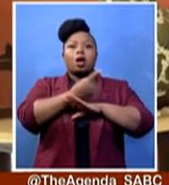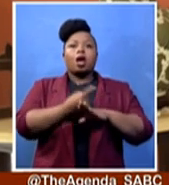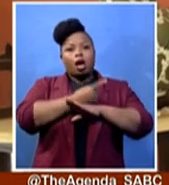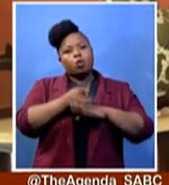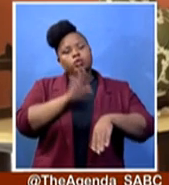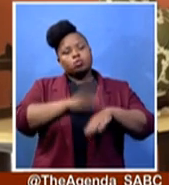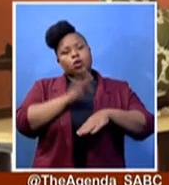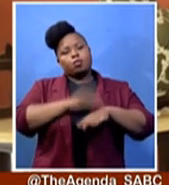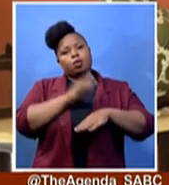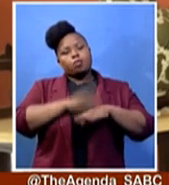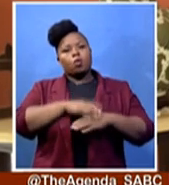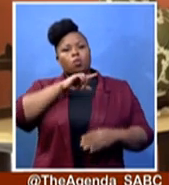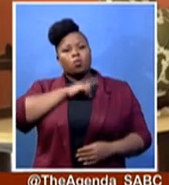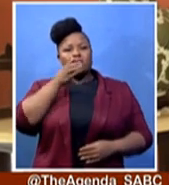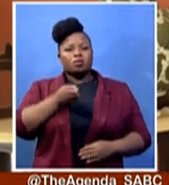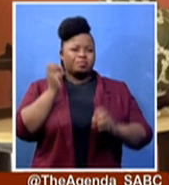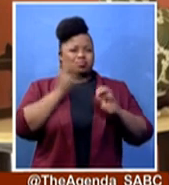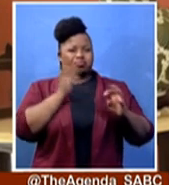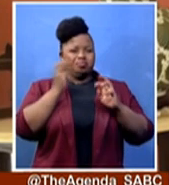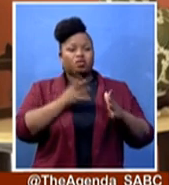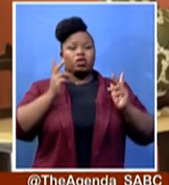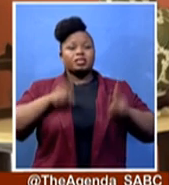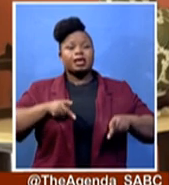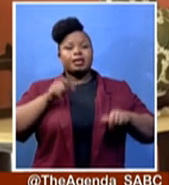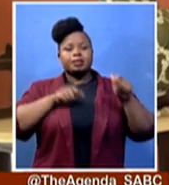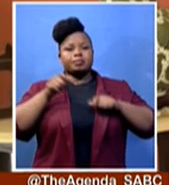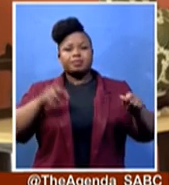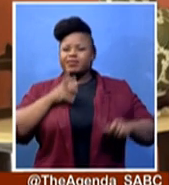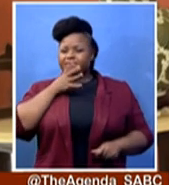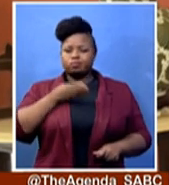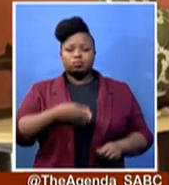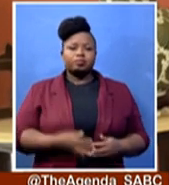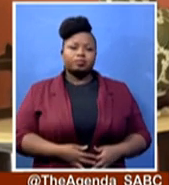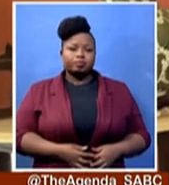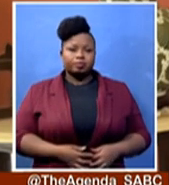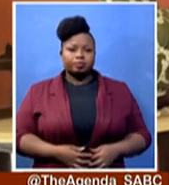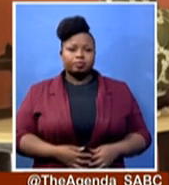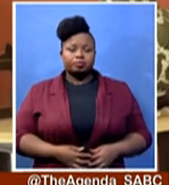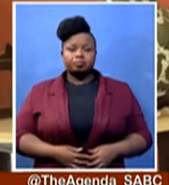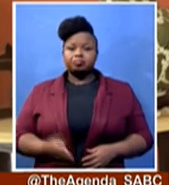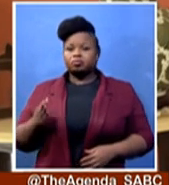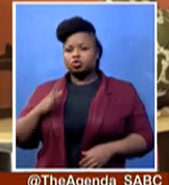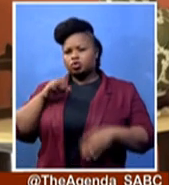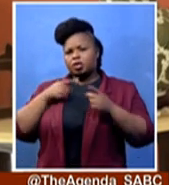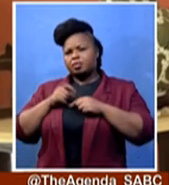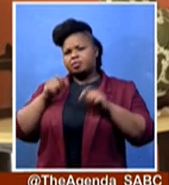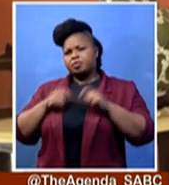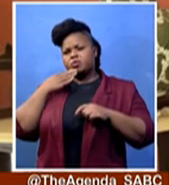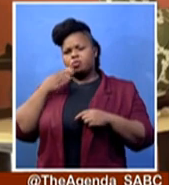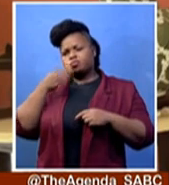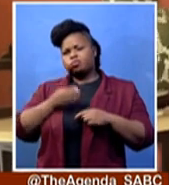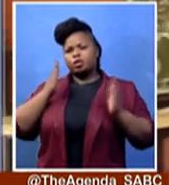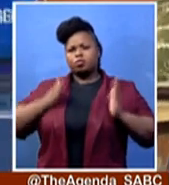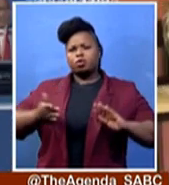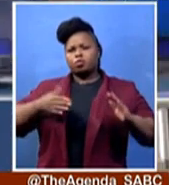of dead bodies has been very high. I mean, when you talk about an influx of dead bodies, it really paints a